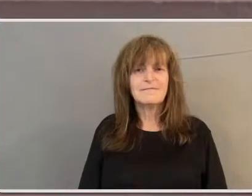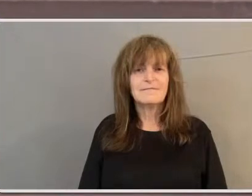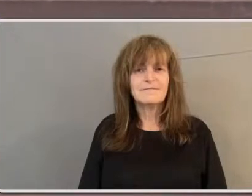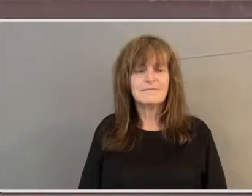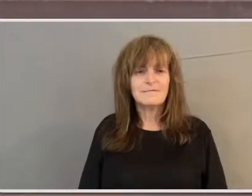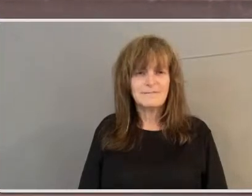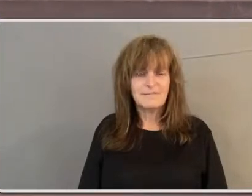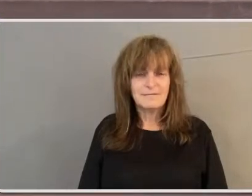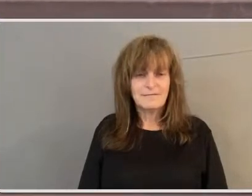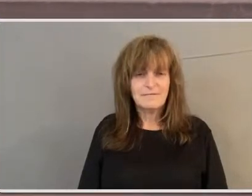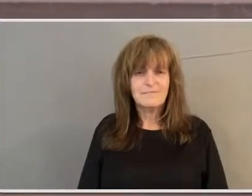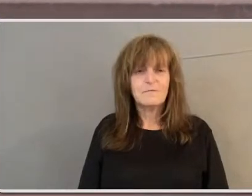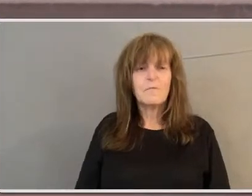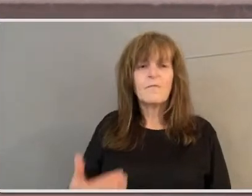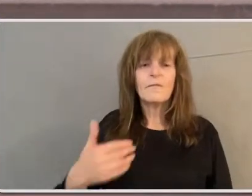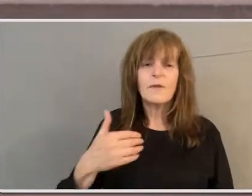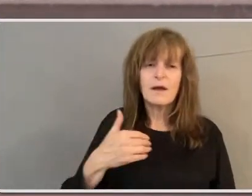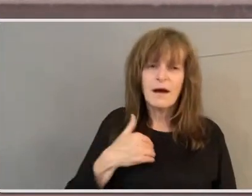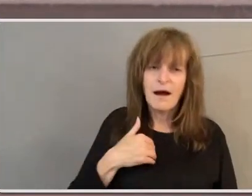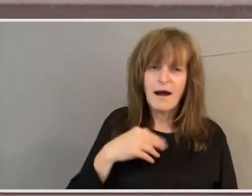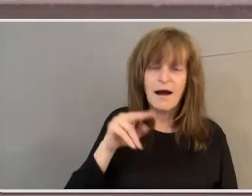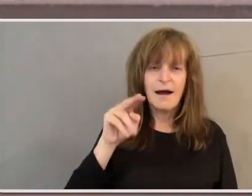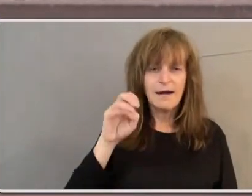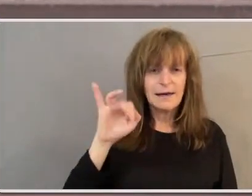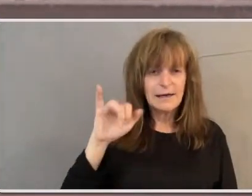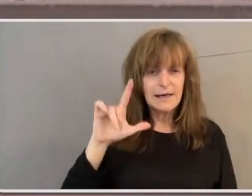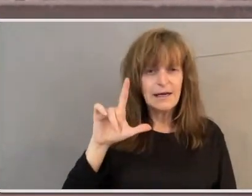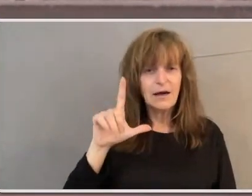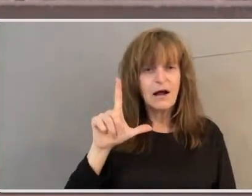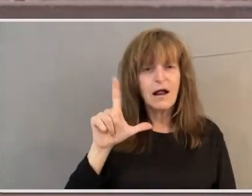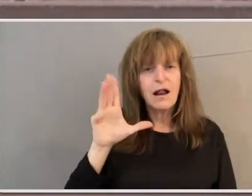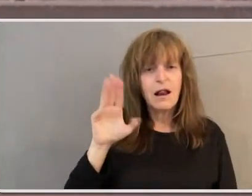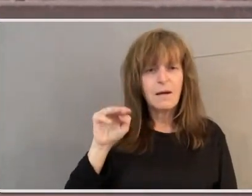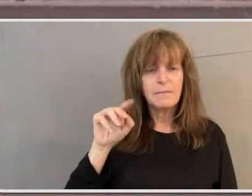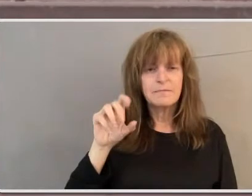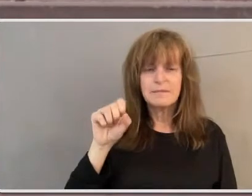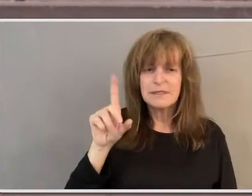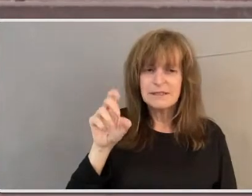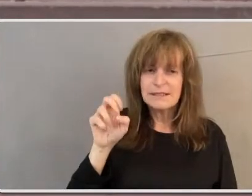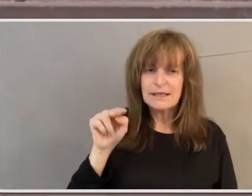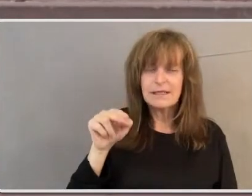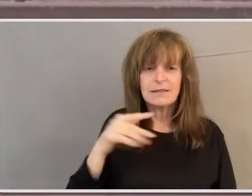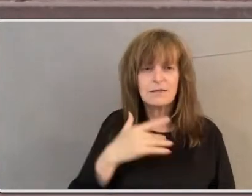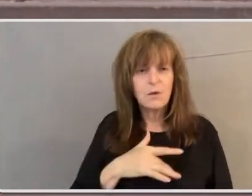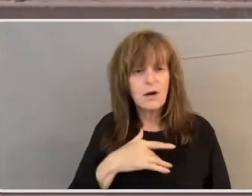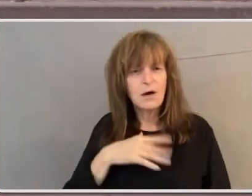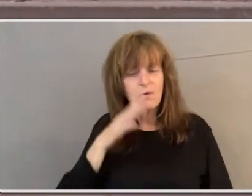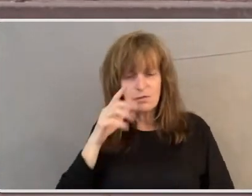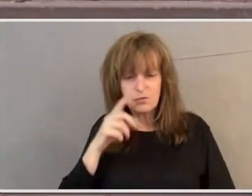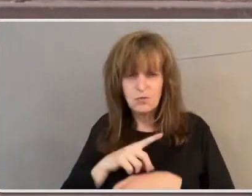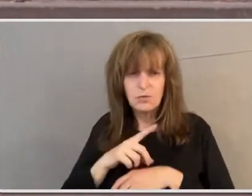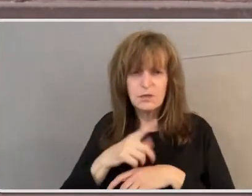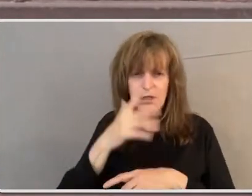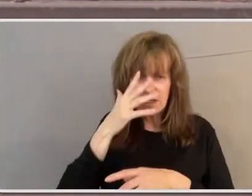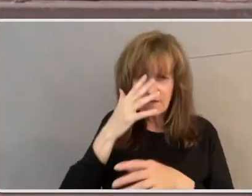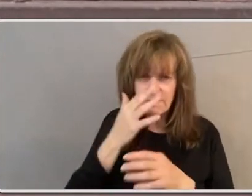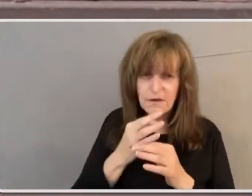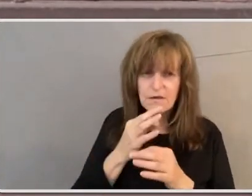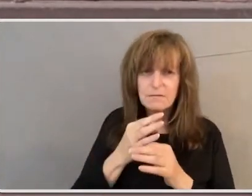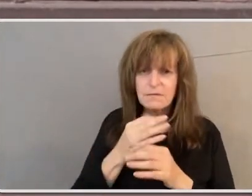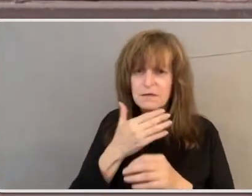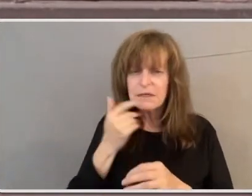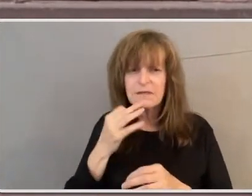I, Neil Lumsden, swear that I will duly and faithfully, and to the best of my skill and knowledge, execute the powers and